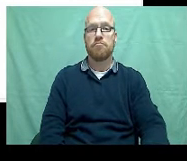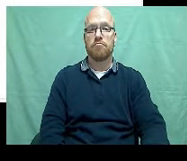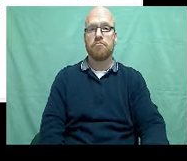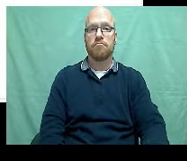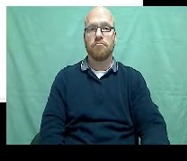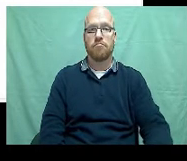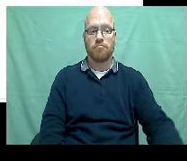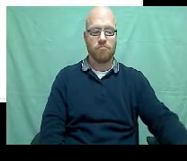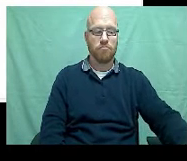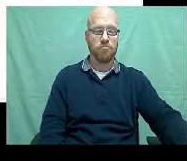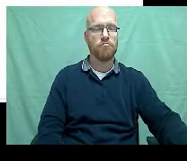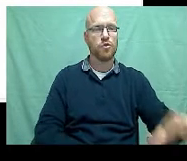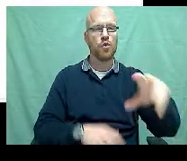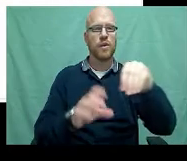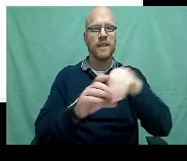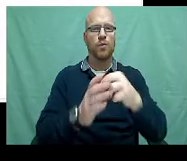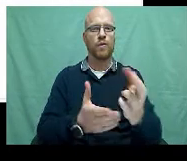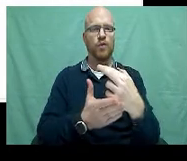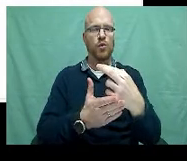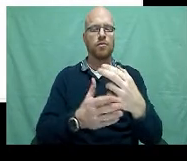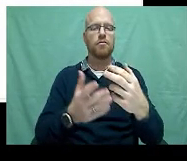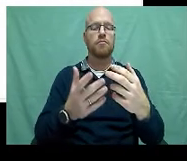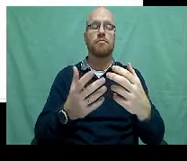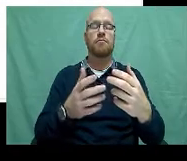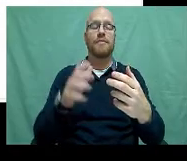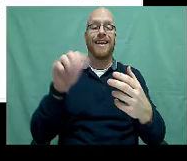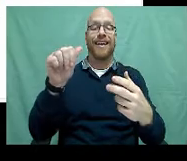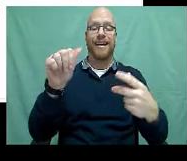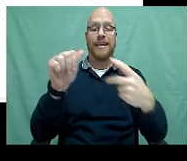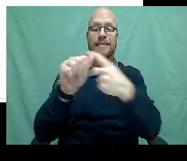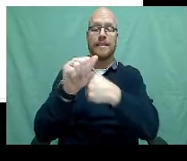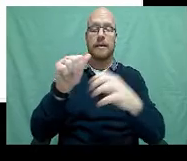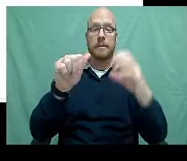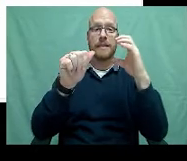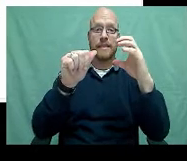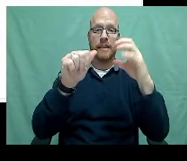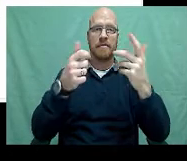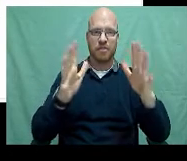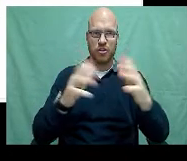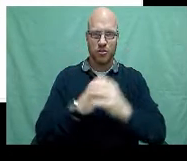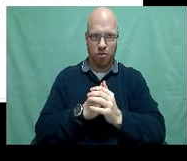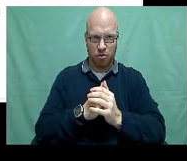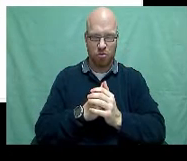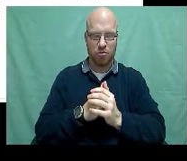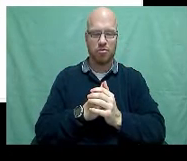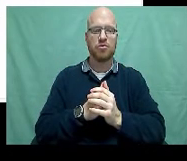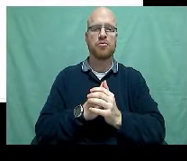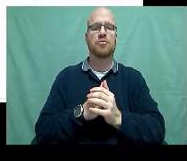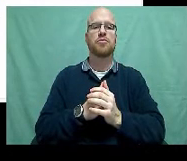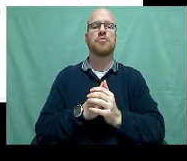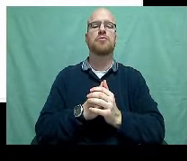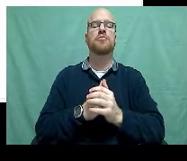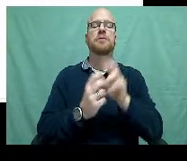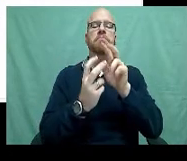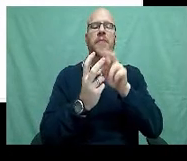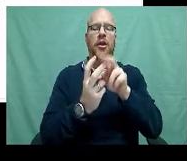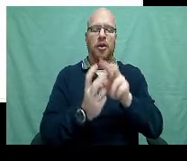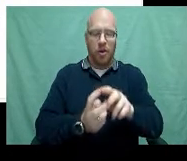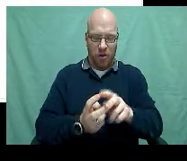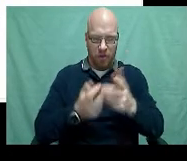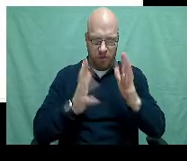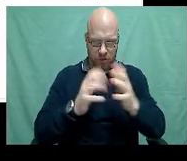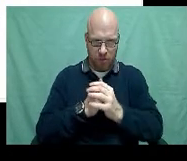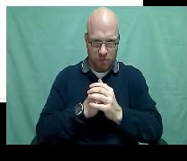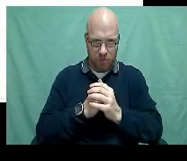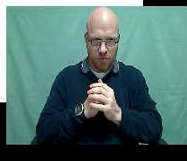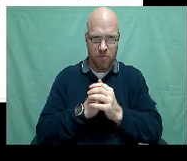Okay. Now, a times c, we've done that already. Let's review the process. We found our pairs, picked